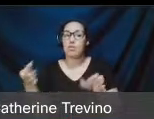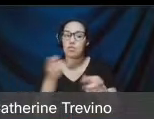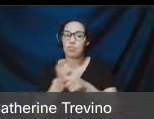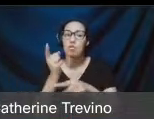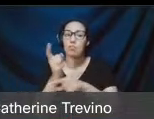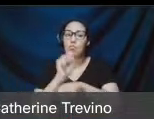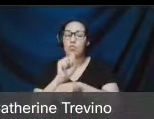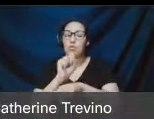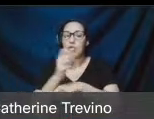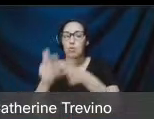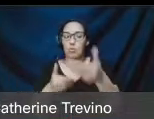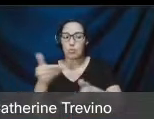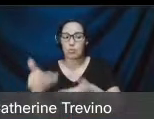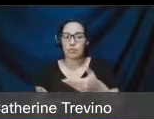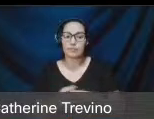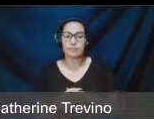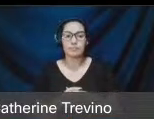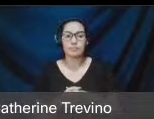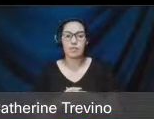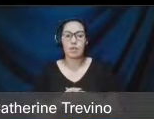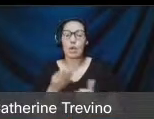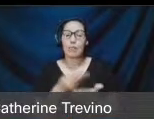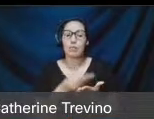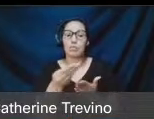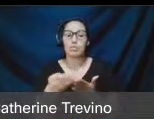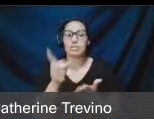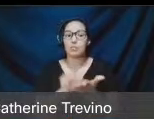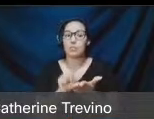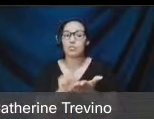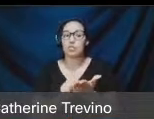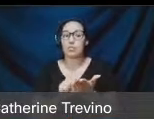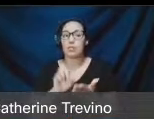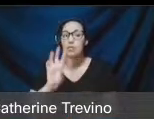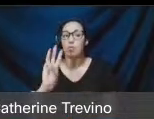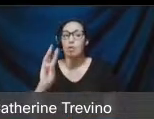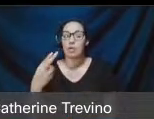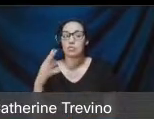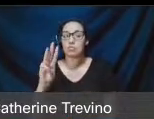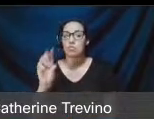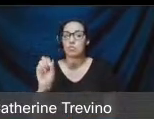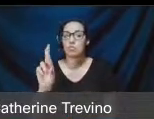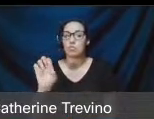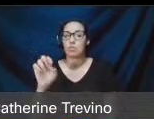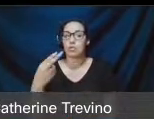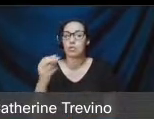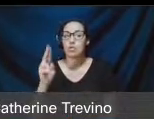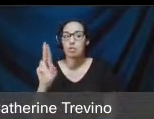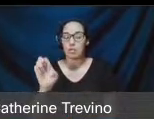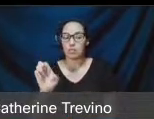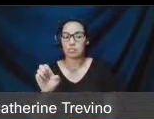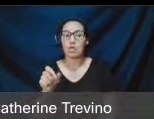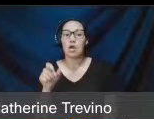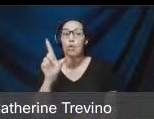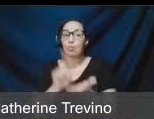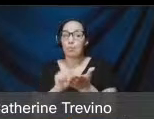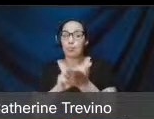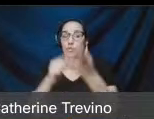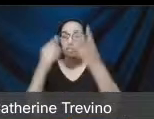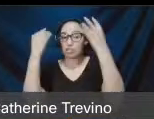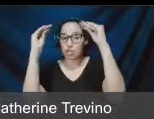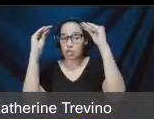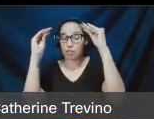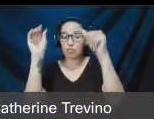Purchasing print shop and work and warehouse. Print shop is working diligently on getting the